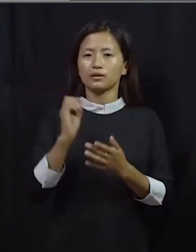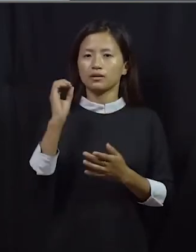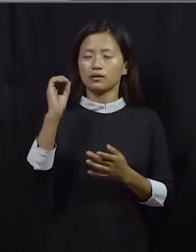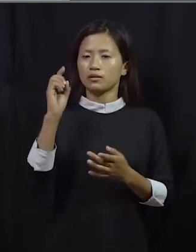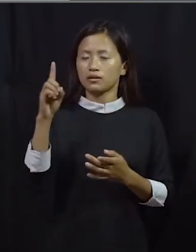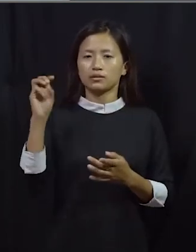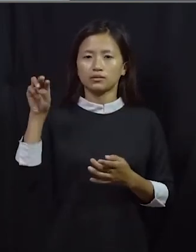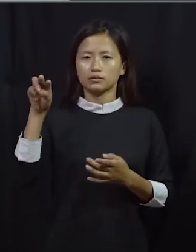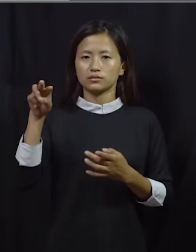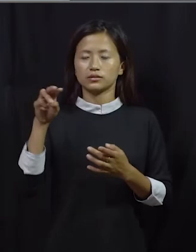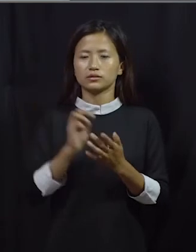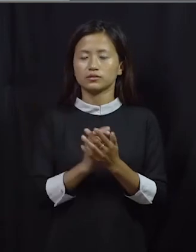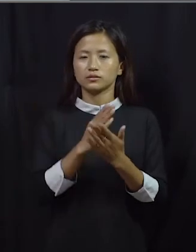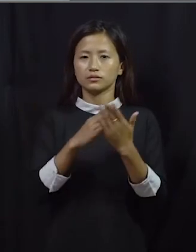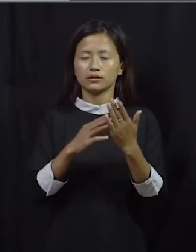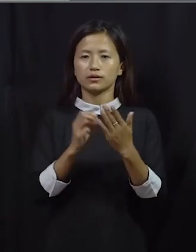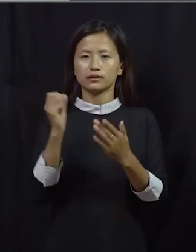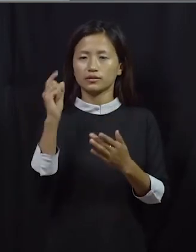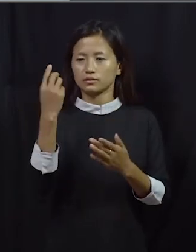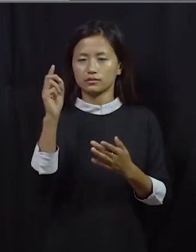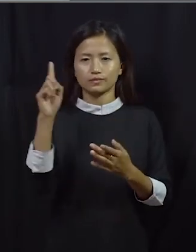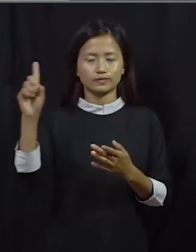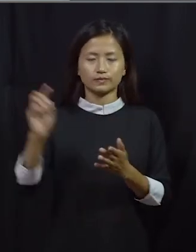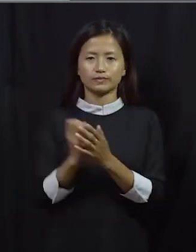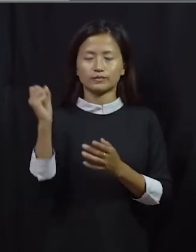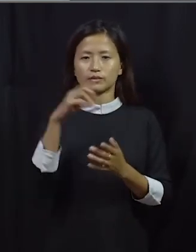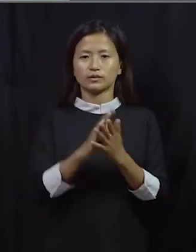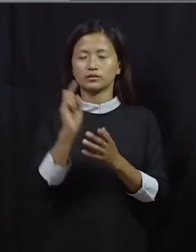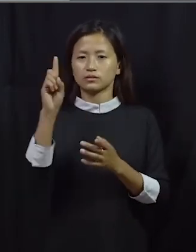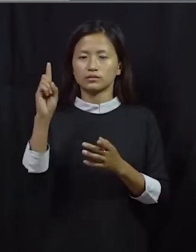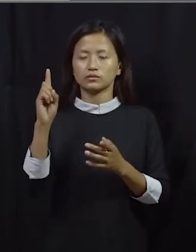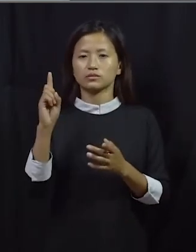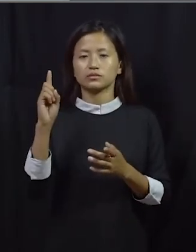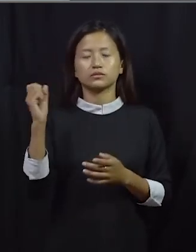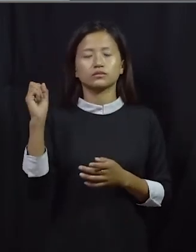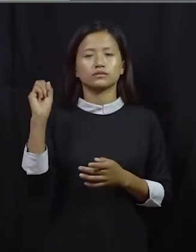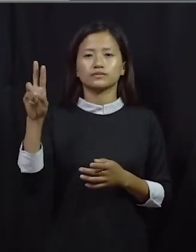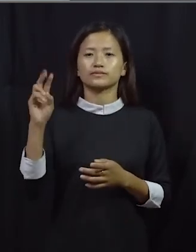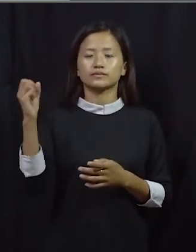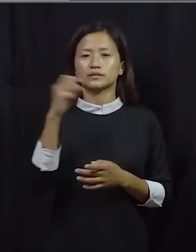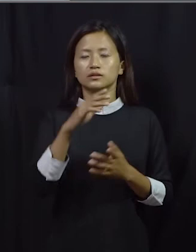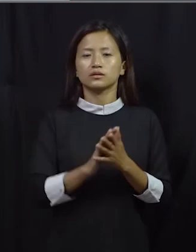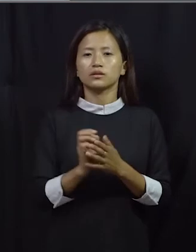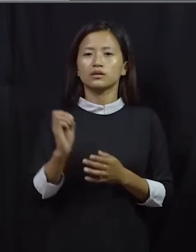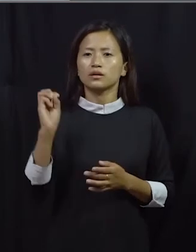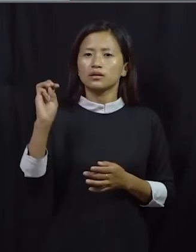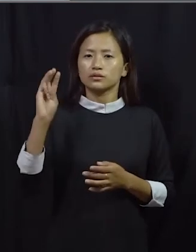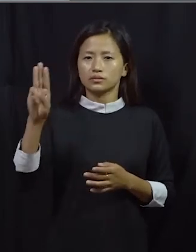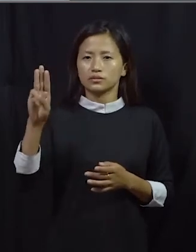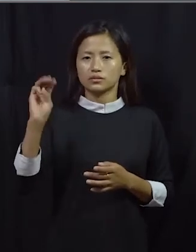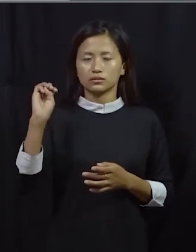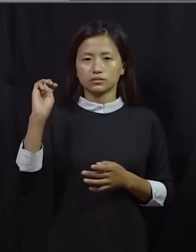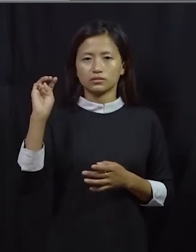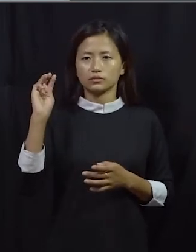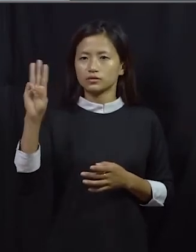100 into 11 months by 1 year, 12 months. It comes to 3,300. And